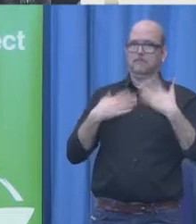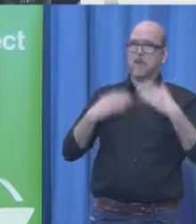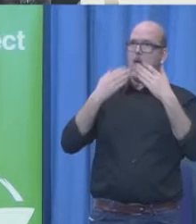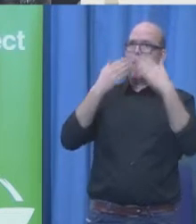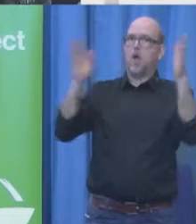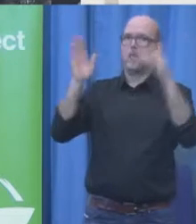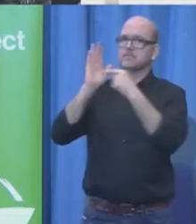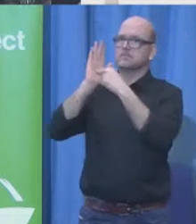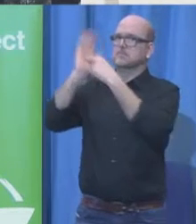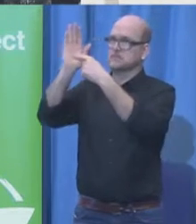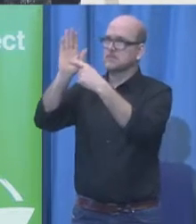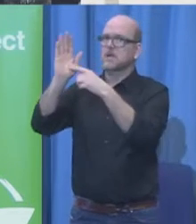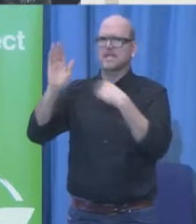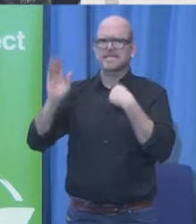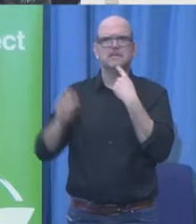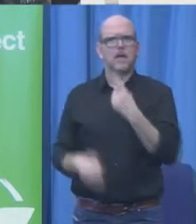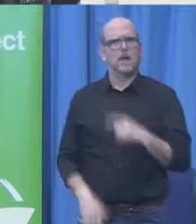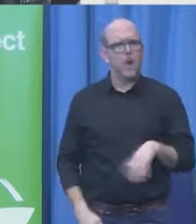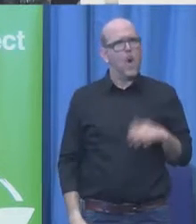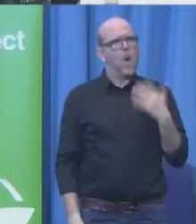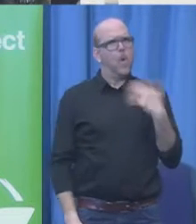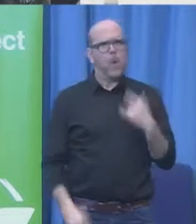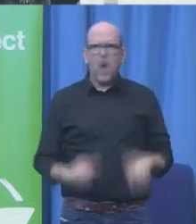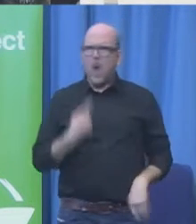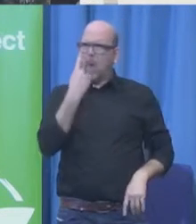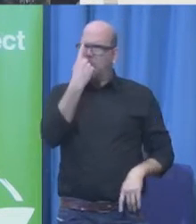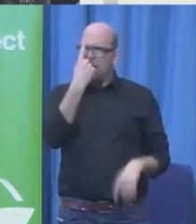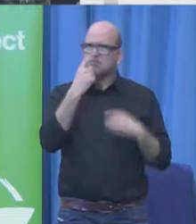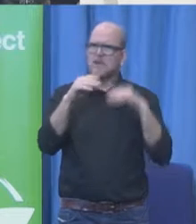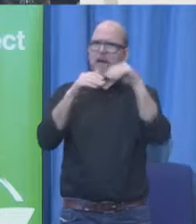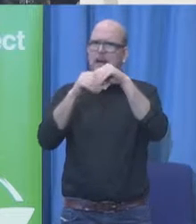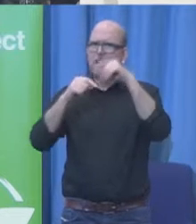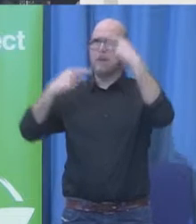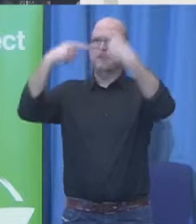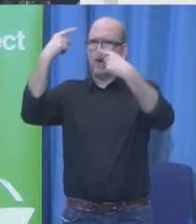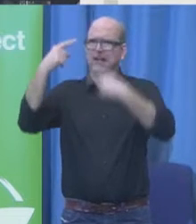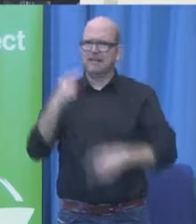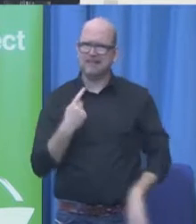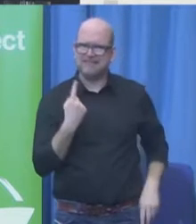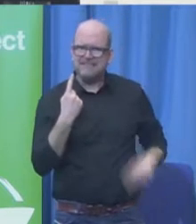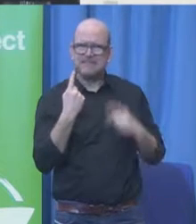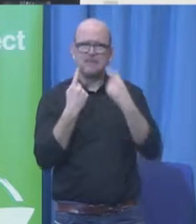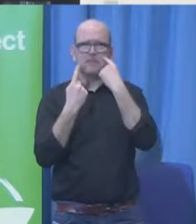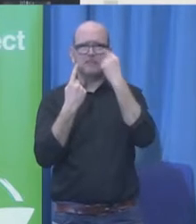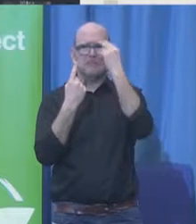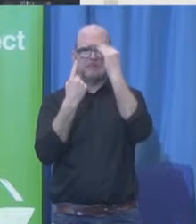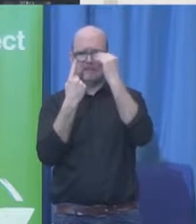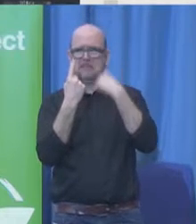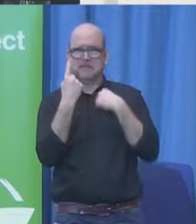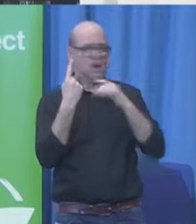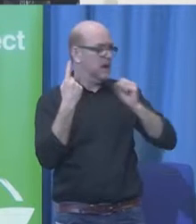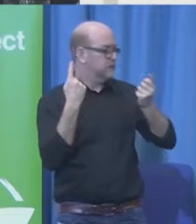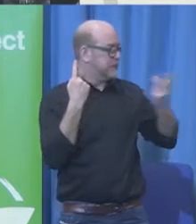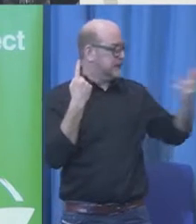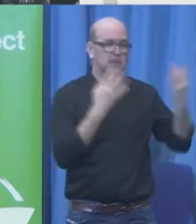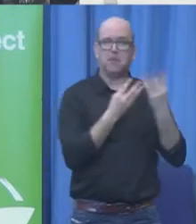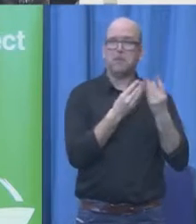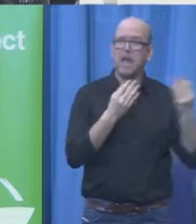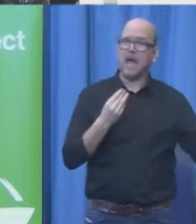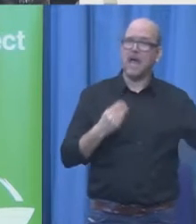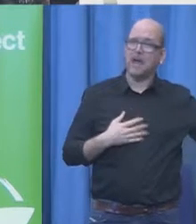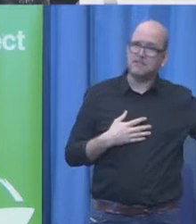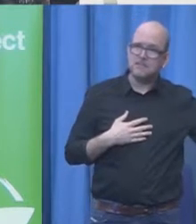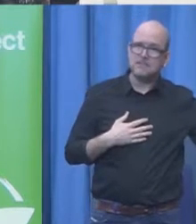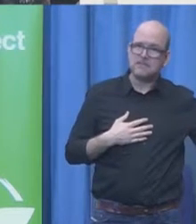terms of representation, given the fact that 10% of the population are. And being the only ever elected visually impaired